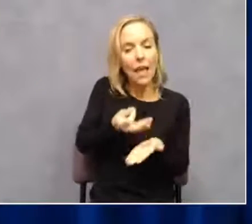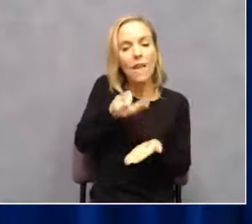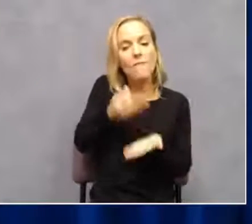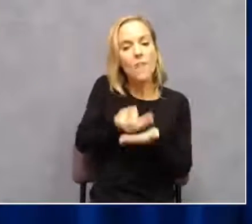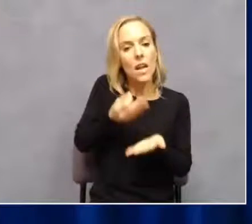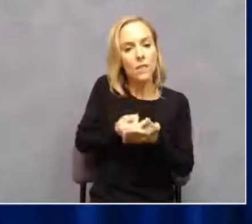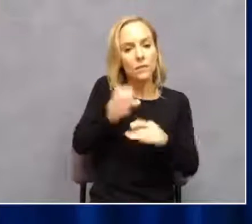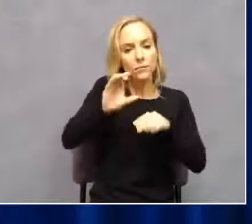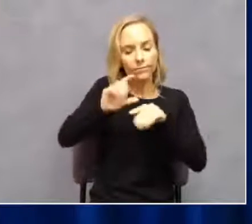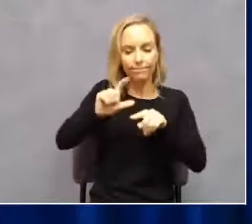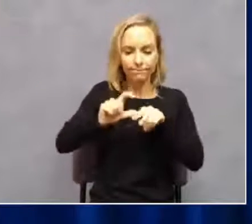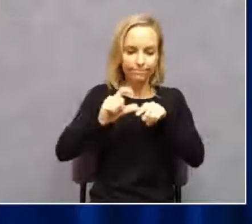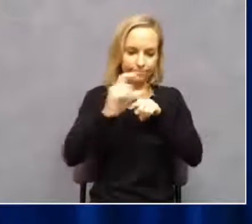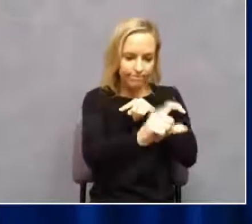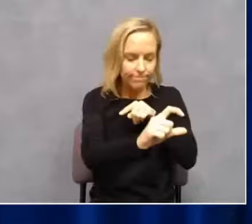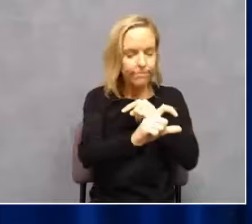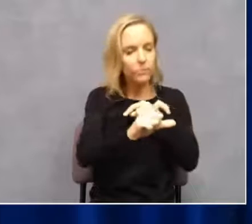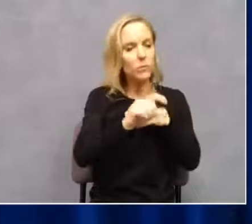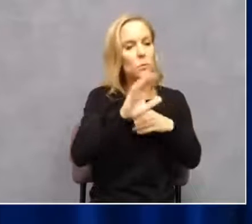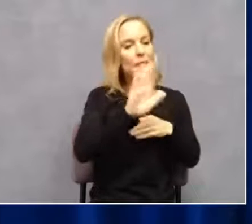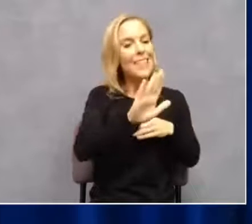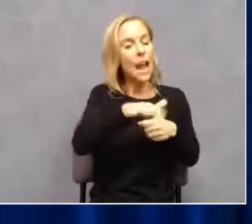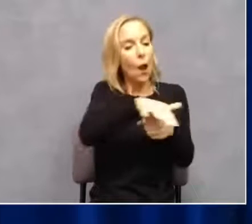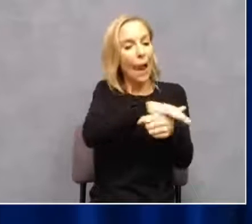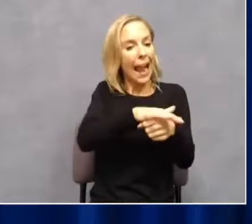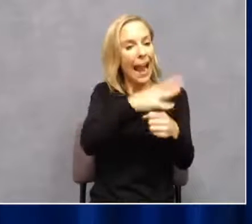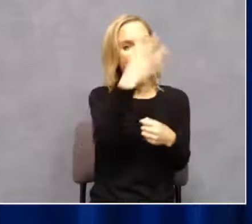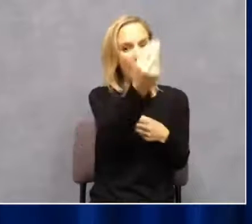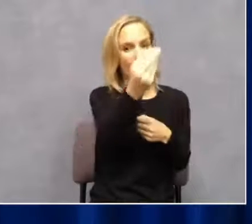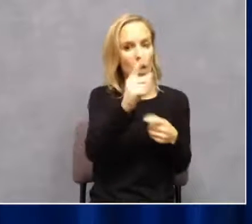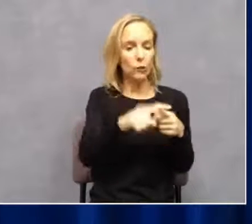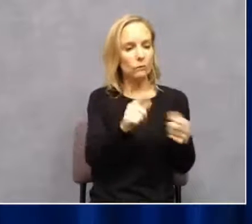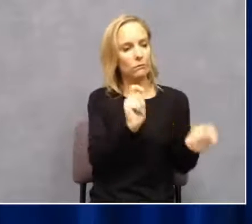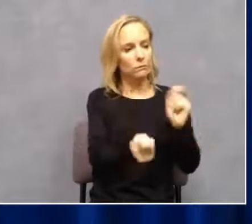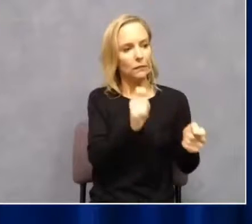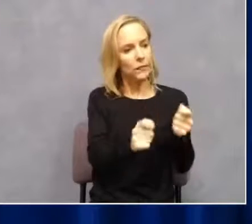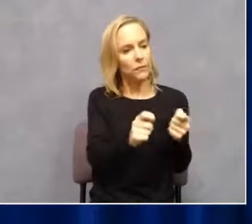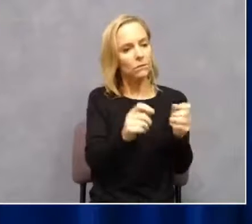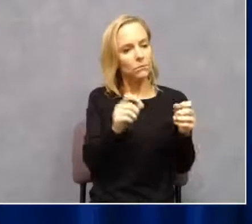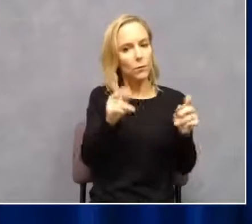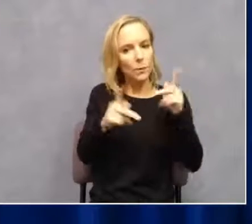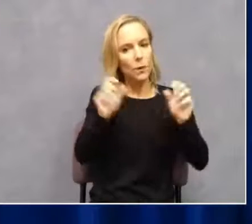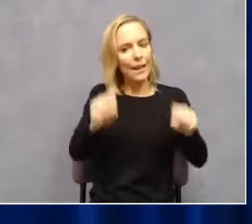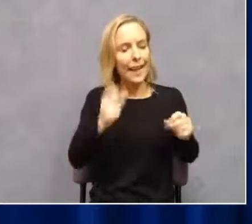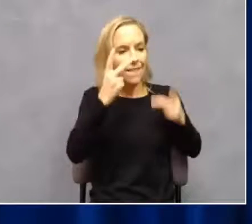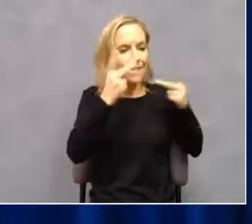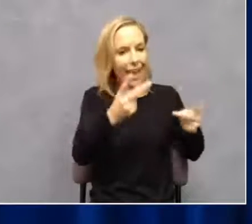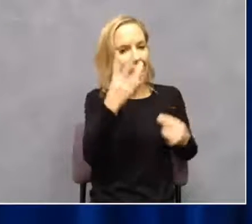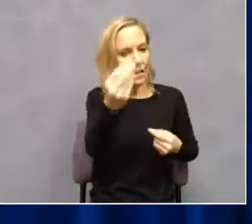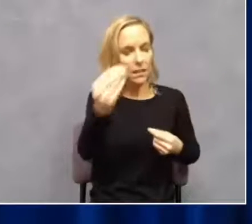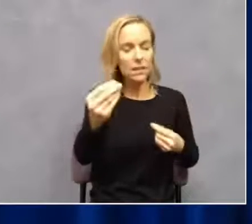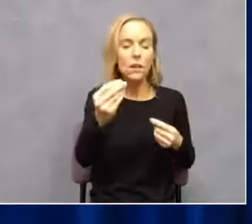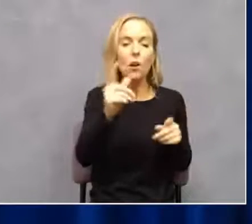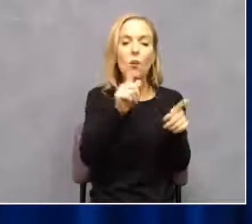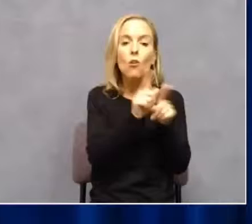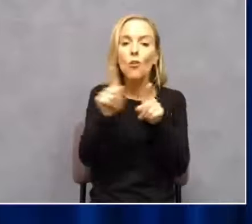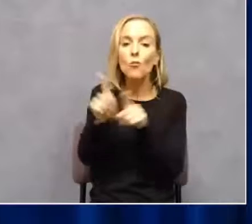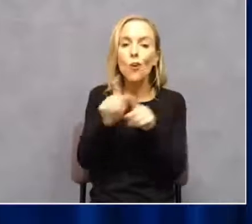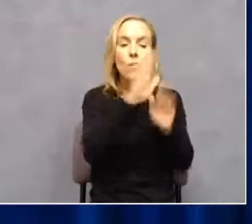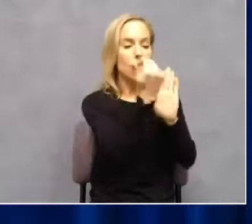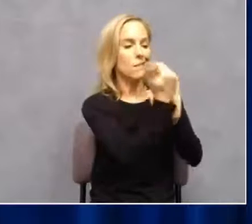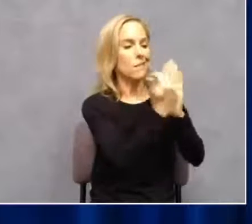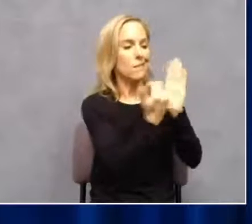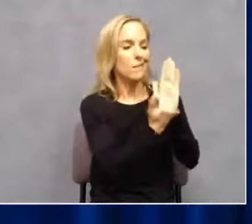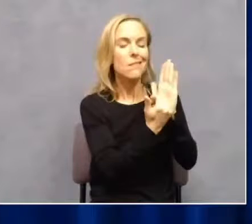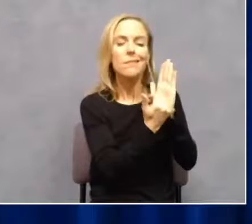alter some of their outside areas to allow for that. And we're aligning all our visitation policies with the